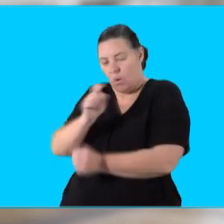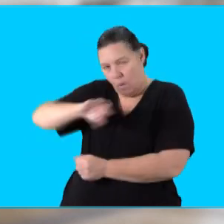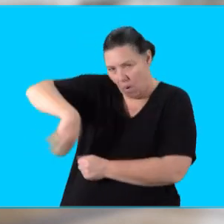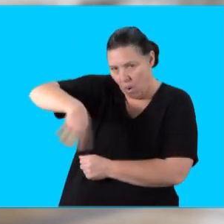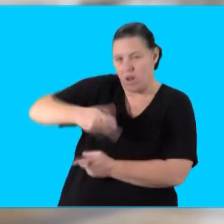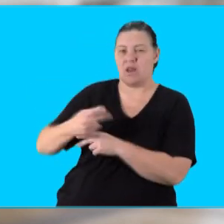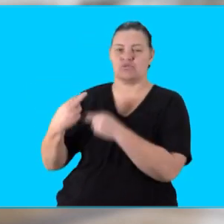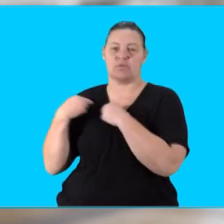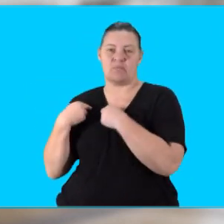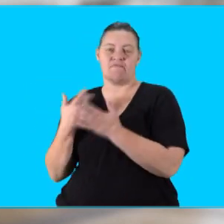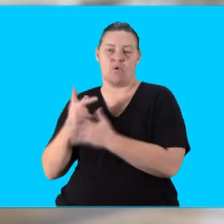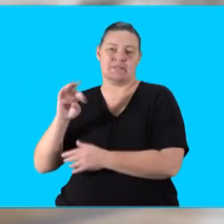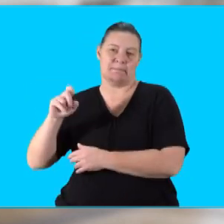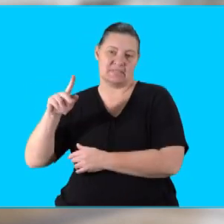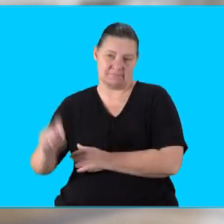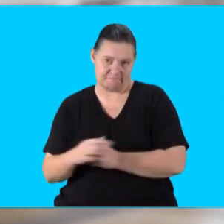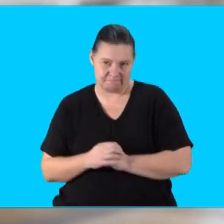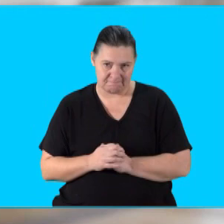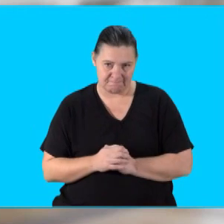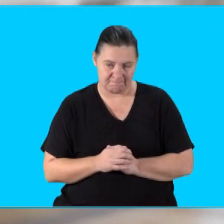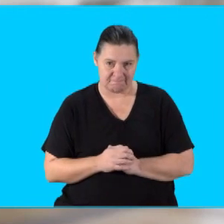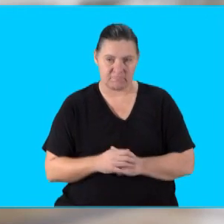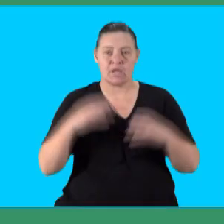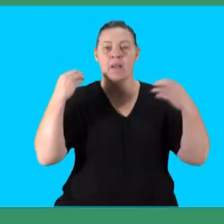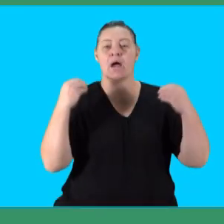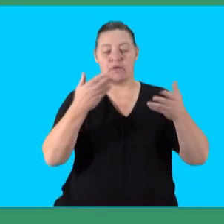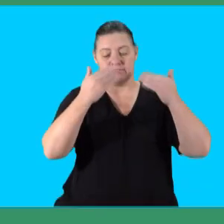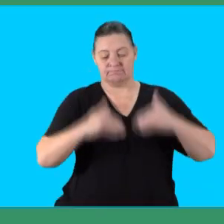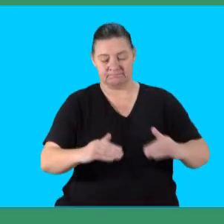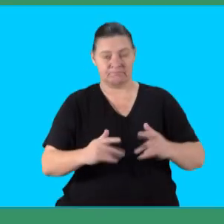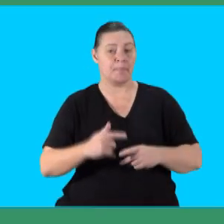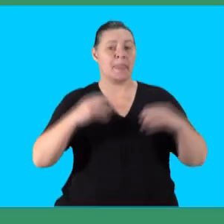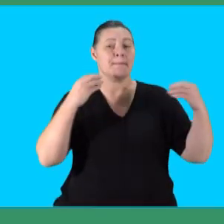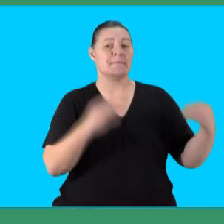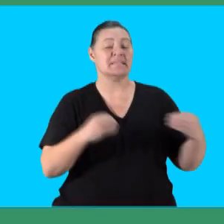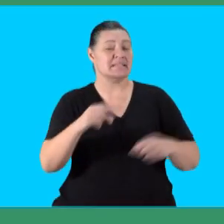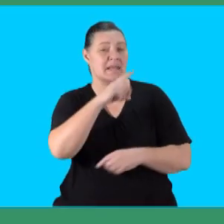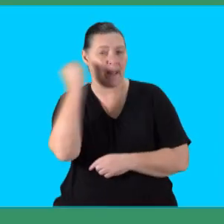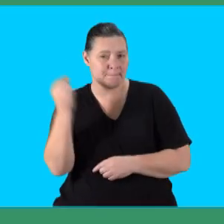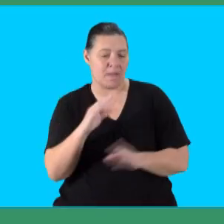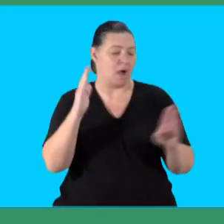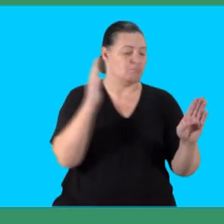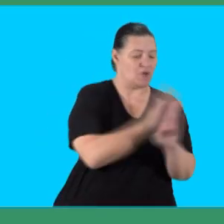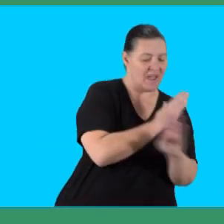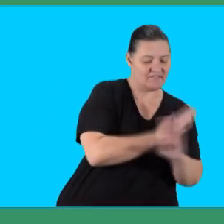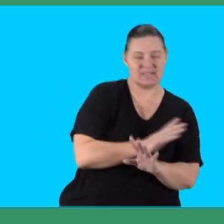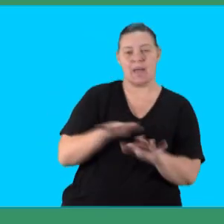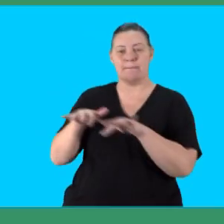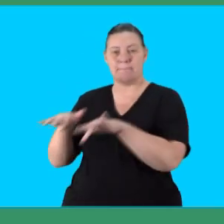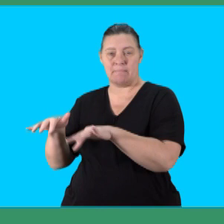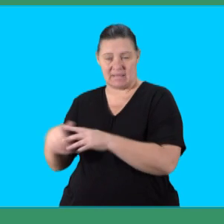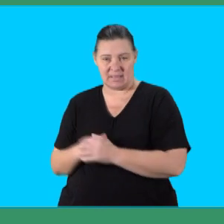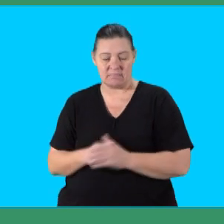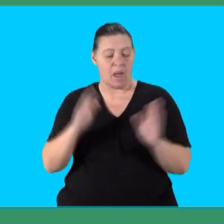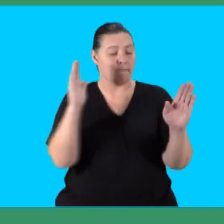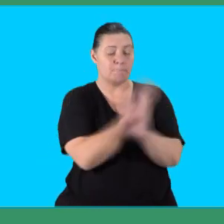debts of the partnership. Business name. Now we move on to private company and public company. The name of a